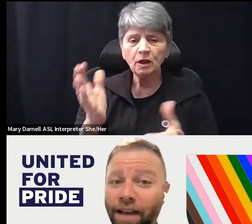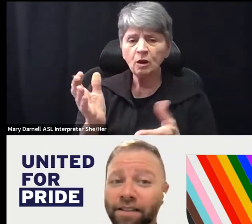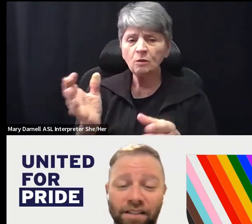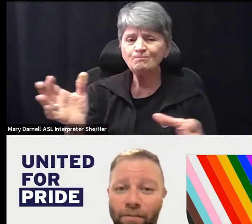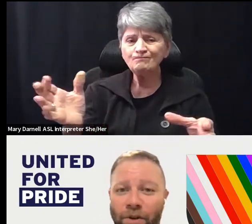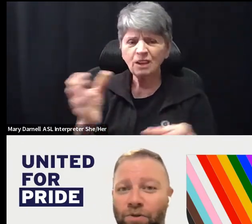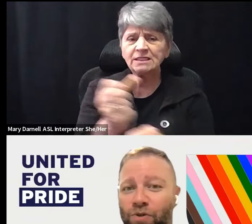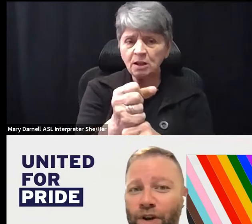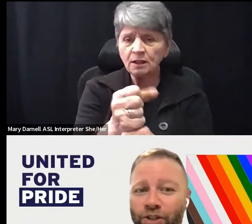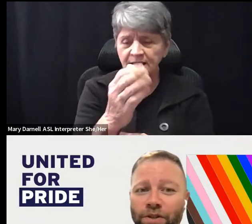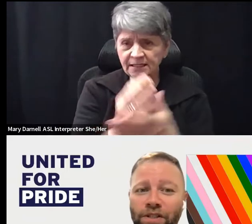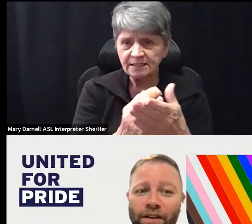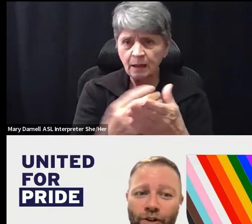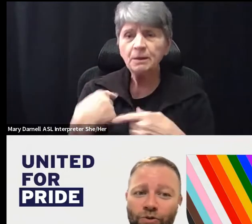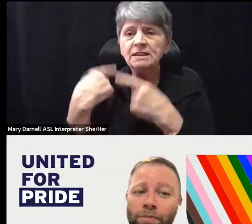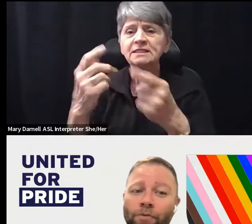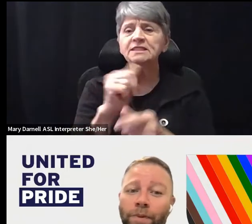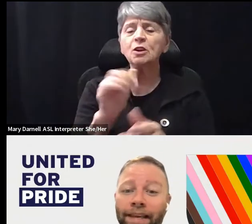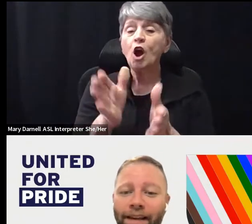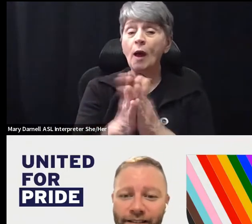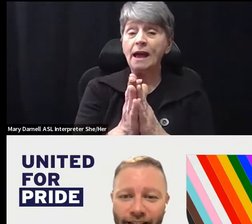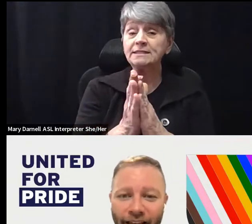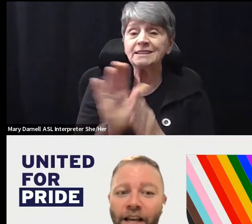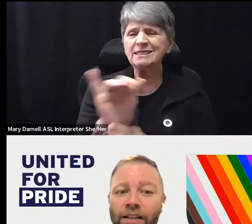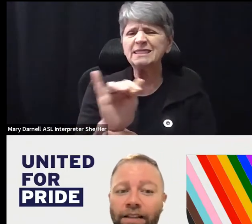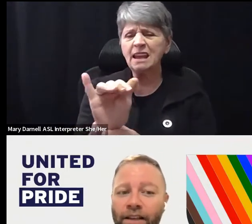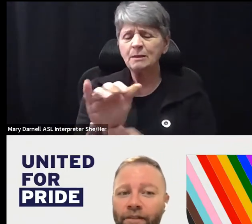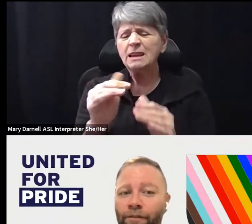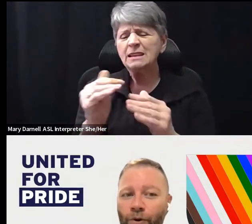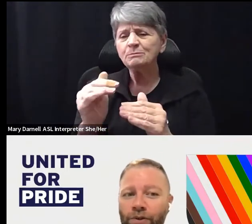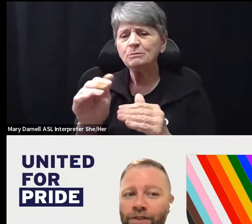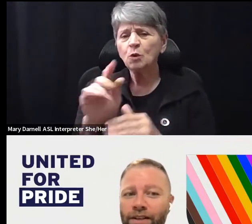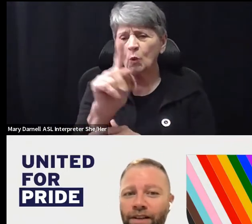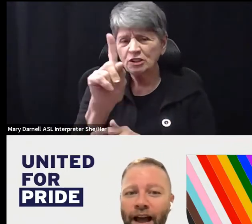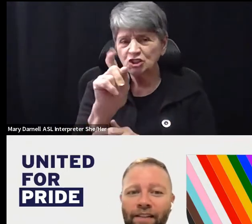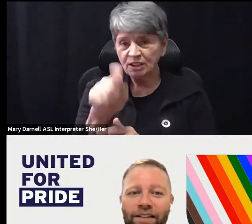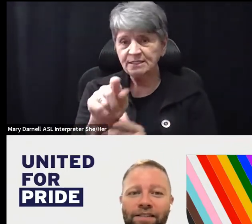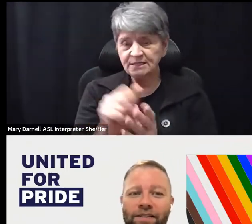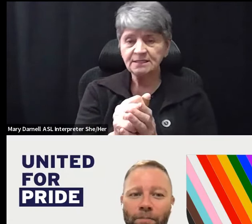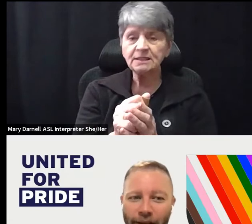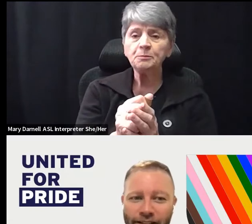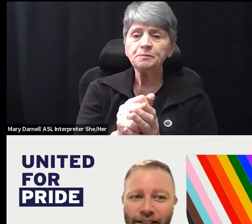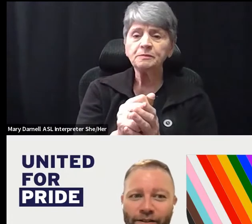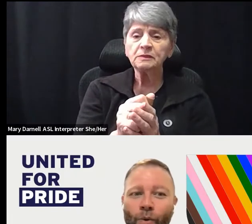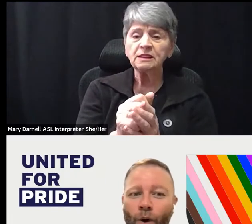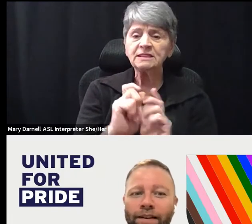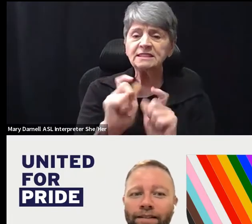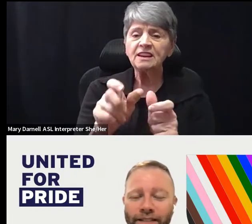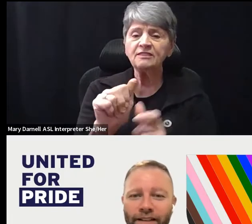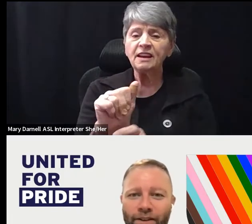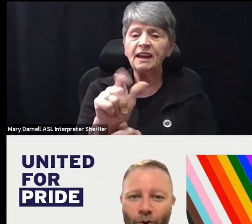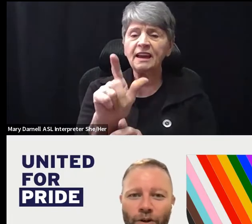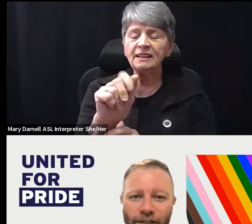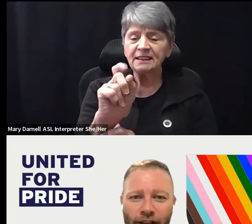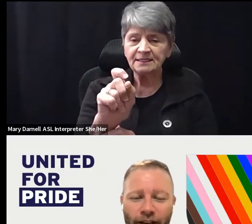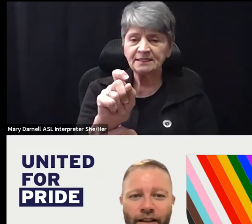are asking the same thing, which is great, showing us a lot of interest. But before we get to that, let's give folks, Alex, the basics. What